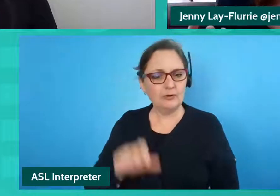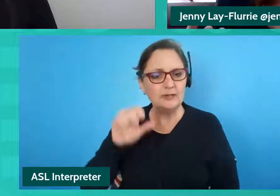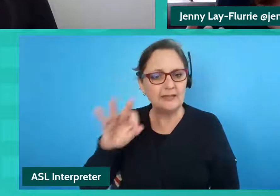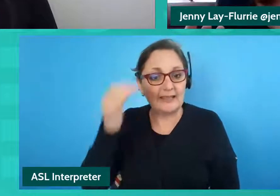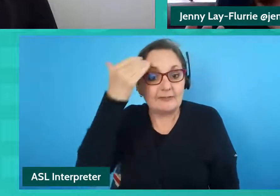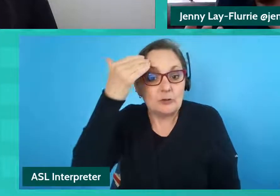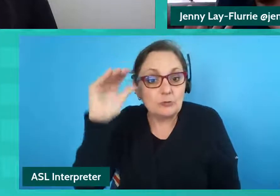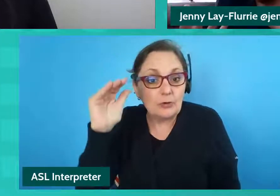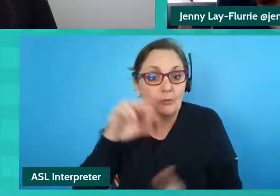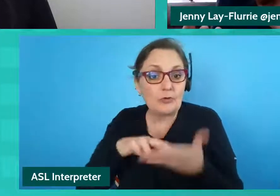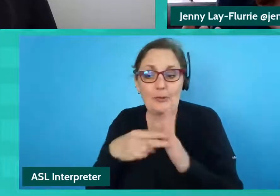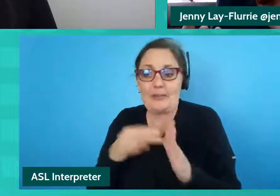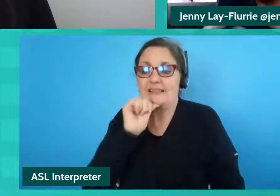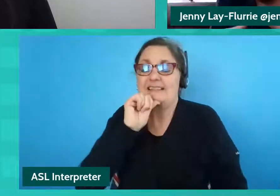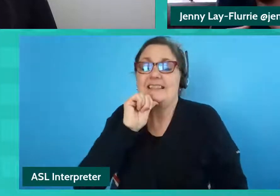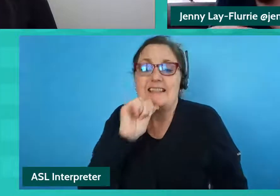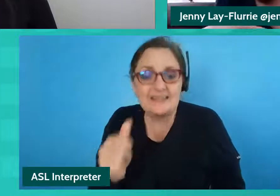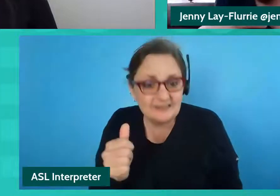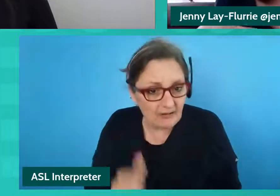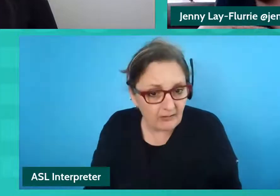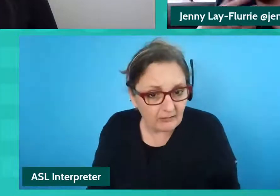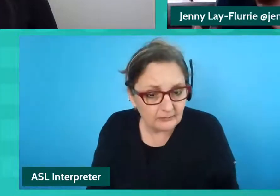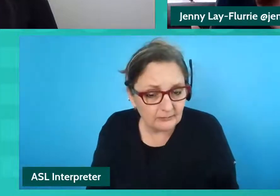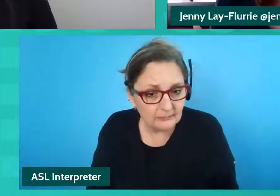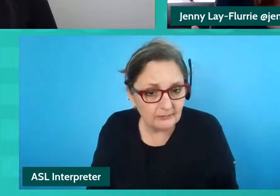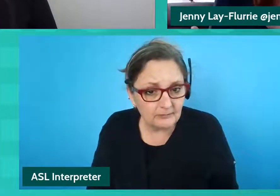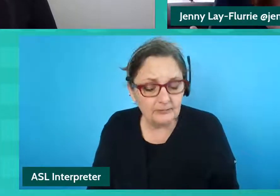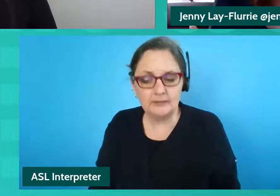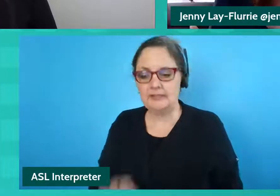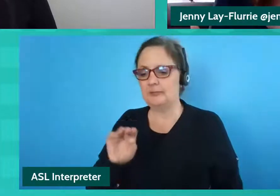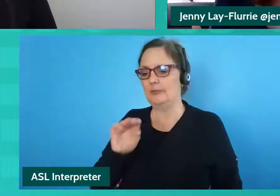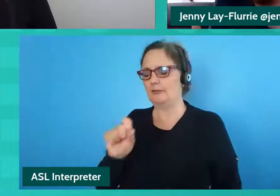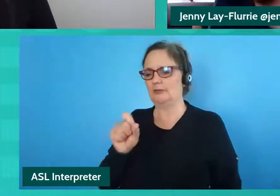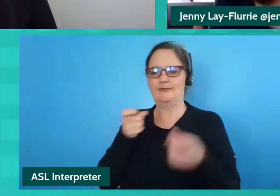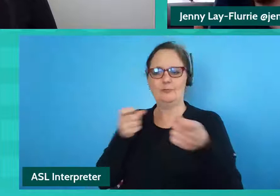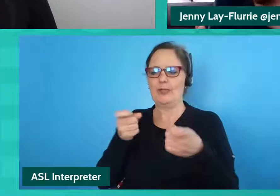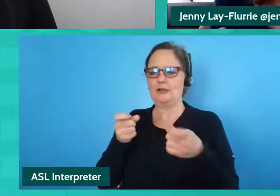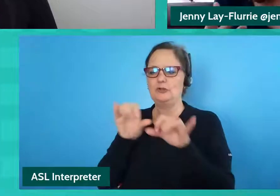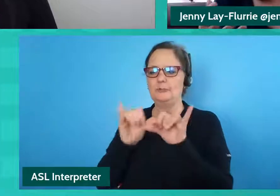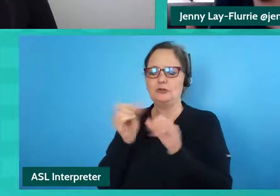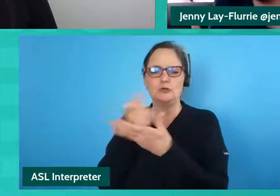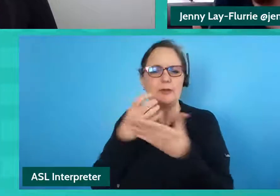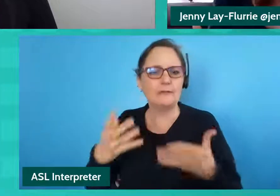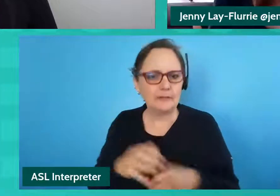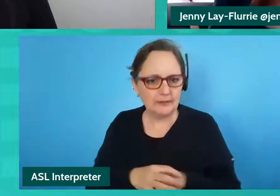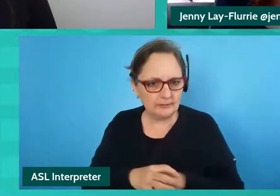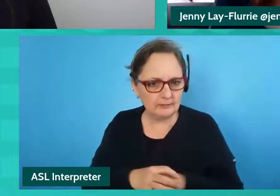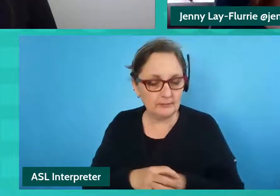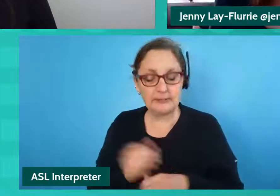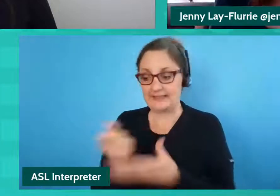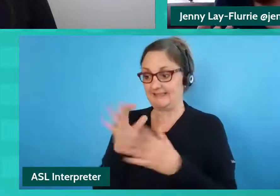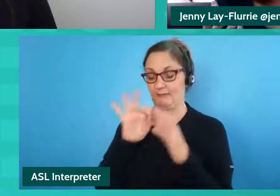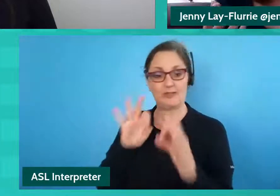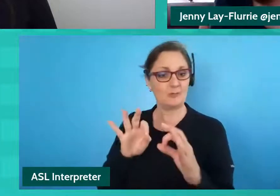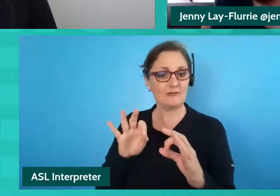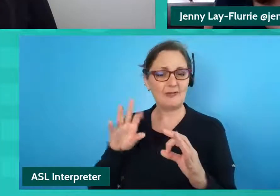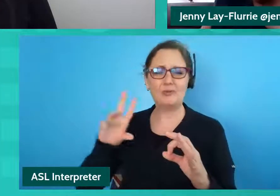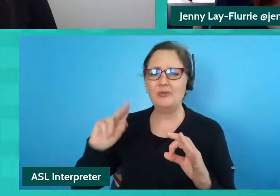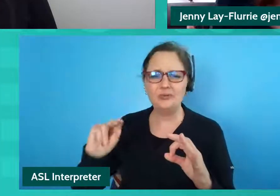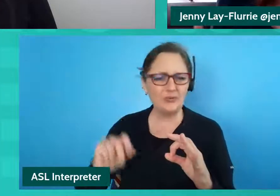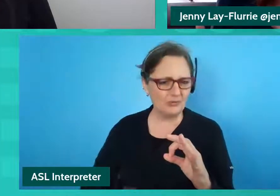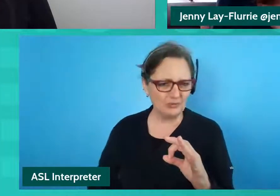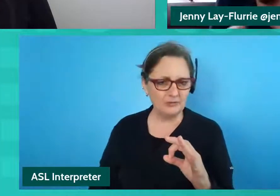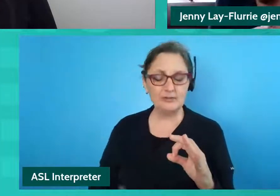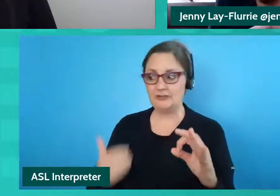we definitely manage this as an ecosystem. We manage and measure everything. Have we got everything perfect? No. Have we got a long way to